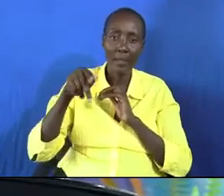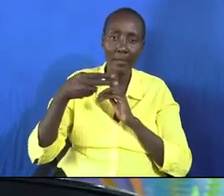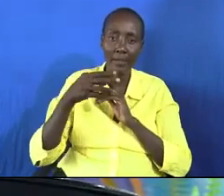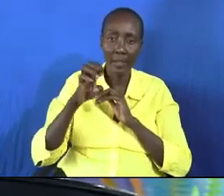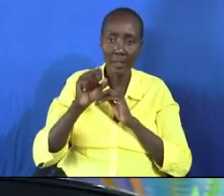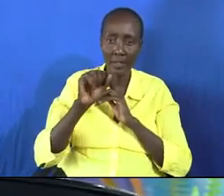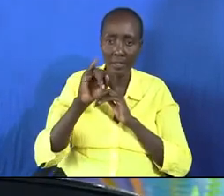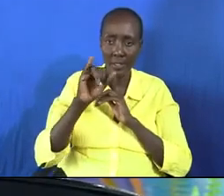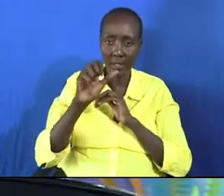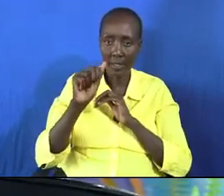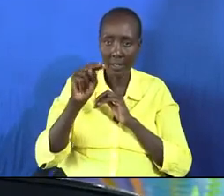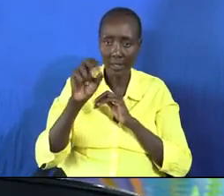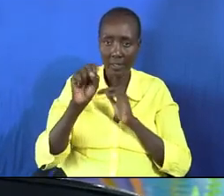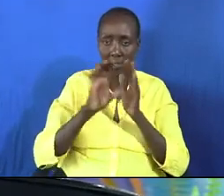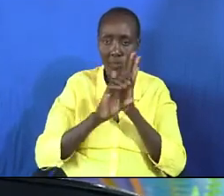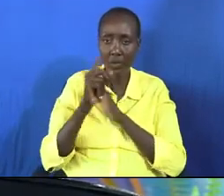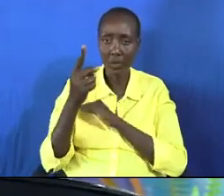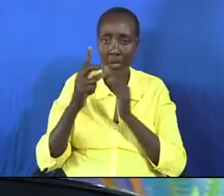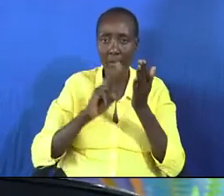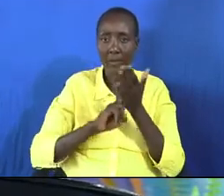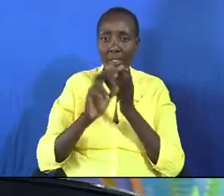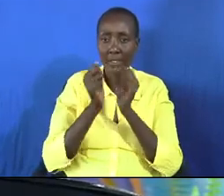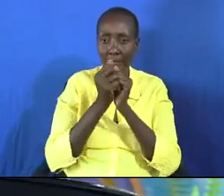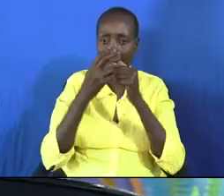Ephesians 1 verse